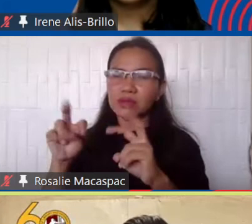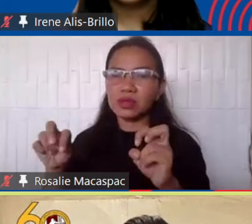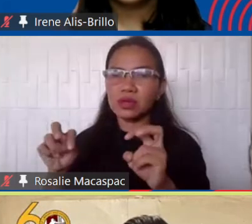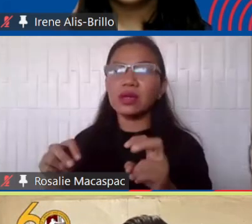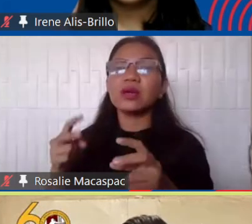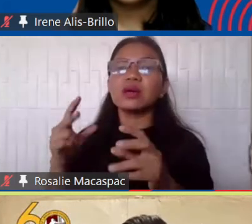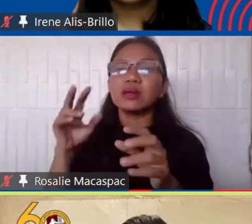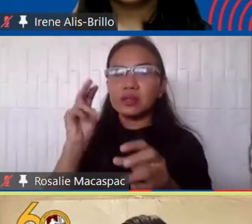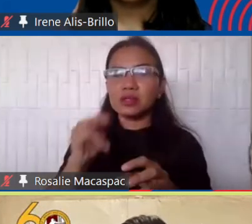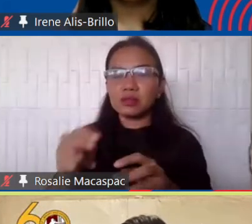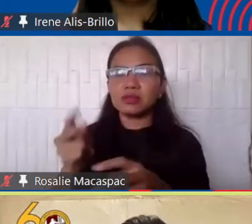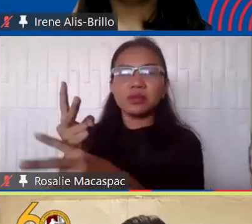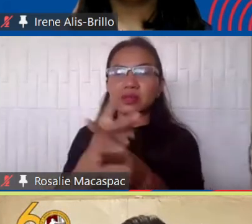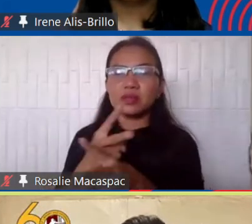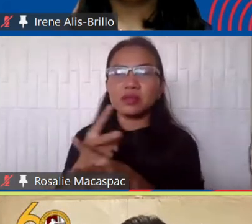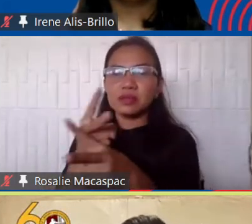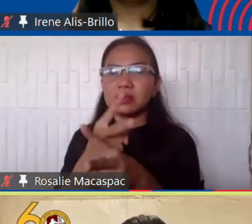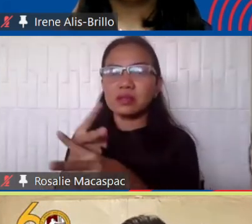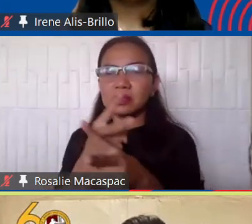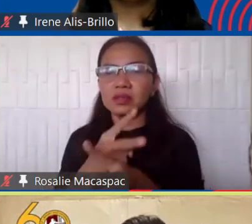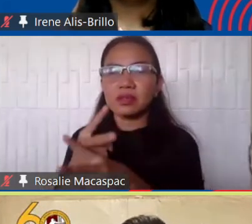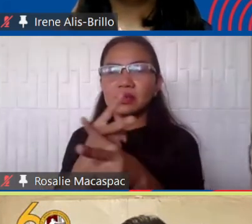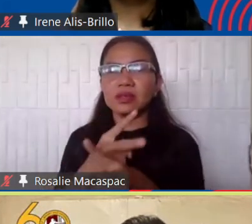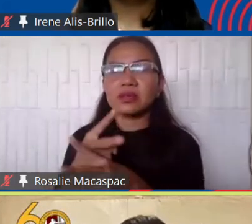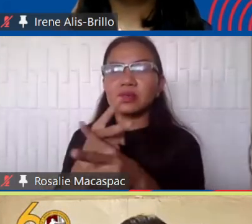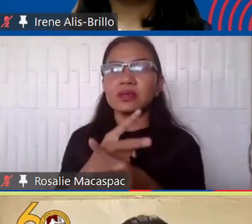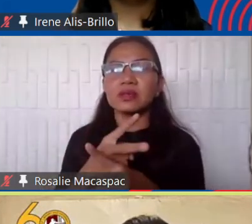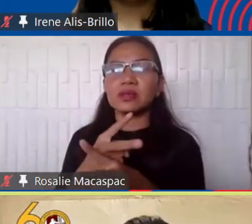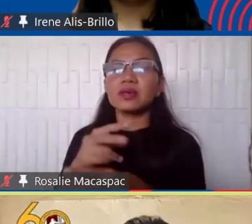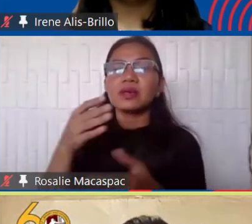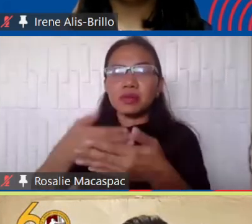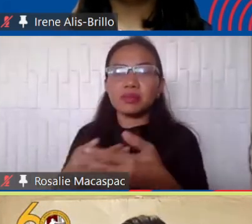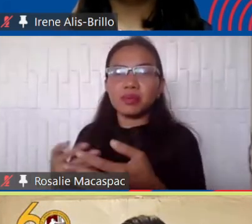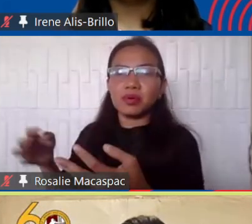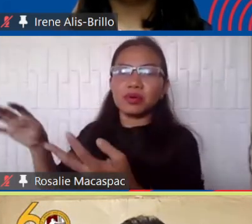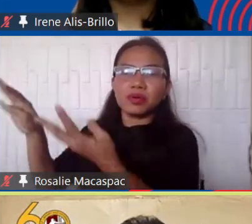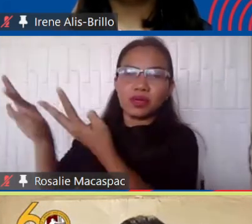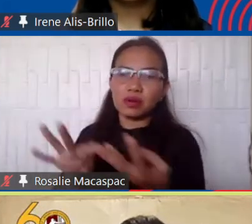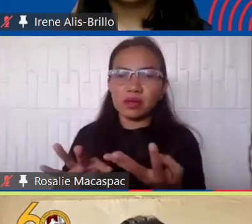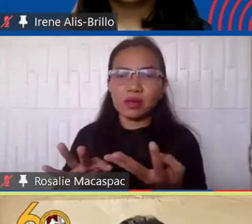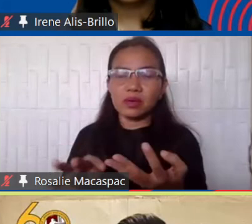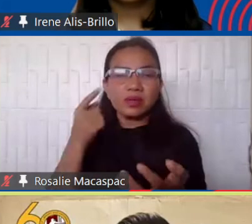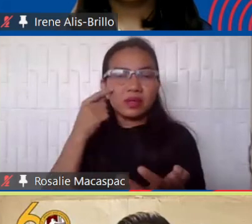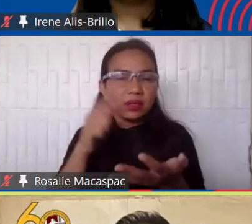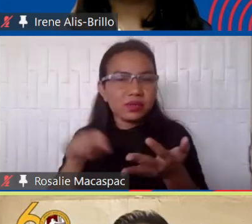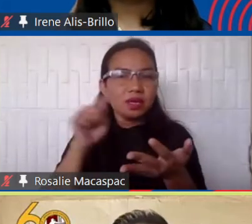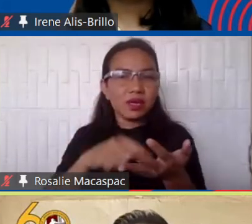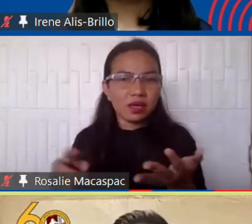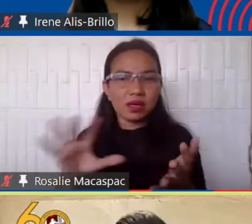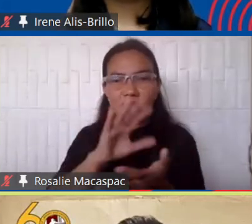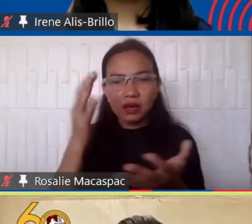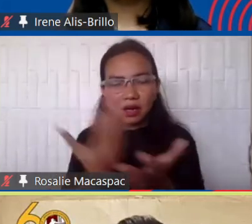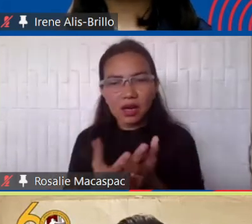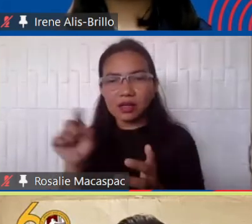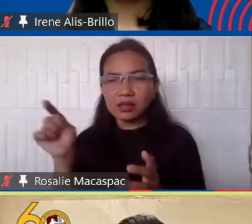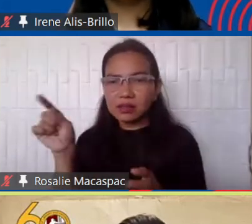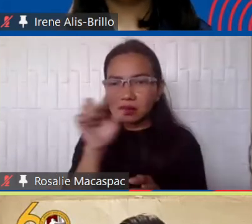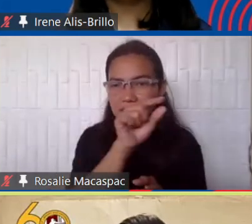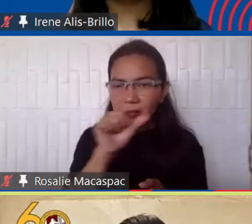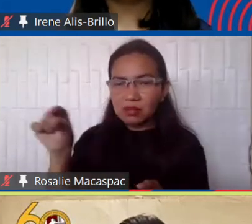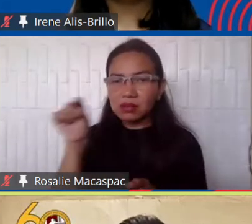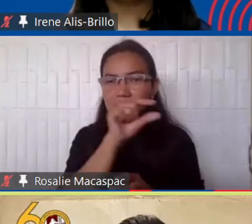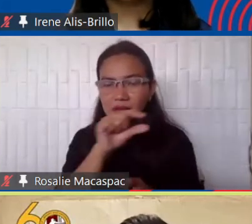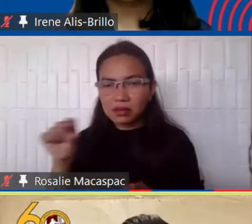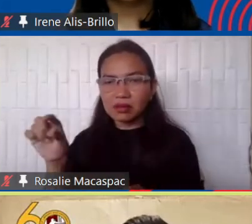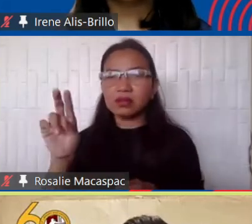careful also. Make sure that before you download, check the whole page, see if there are some other restrictions on the